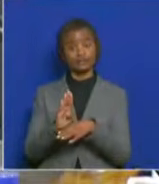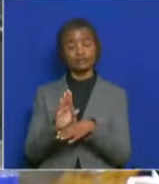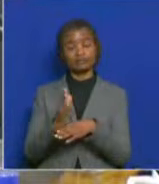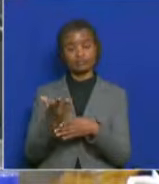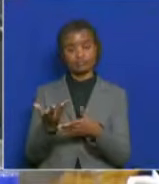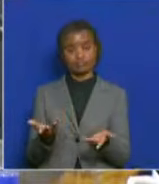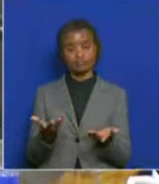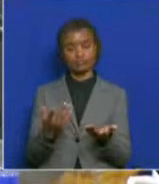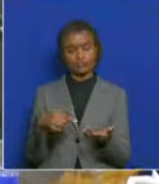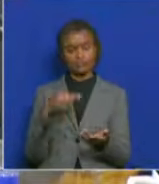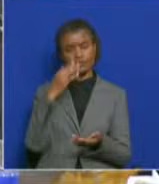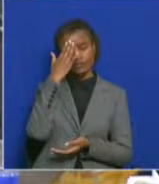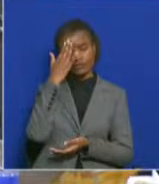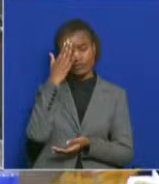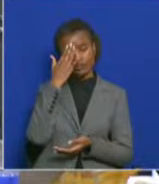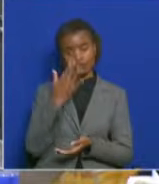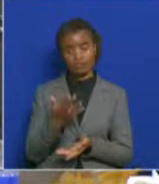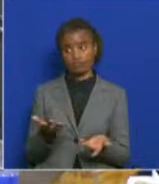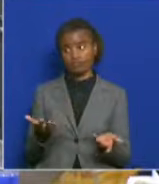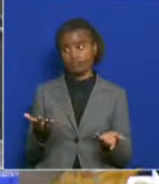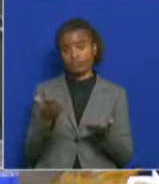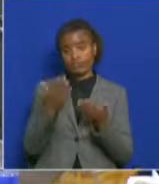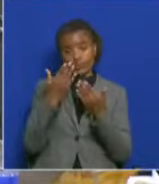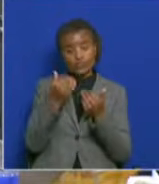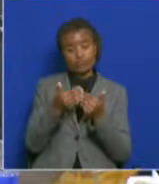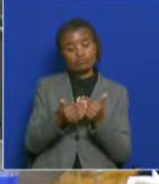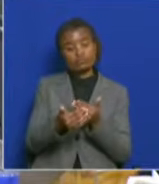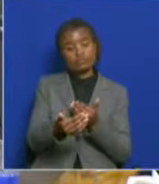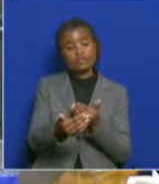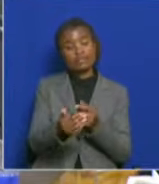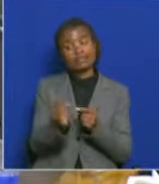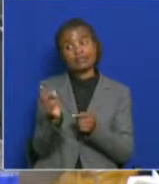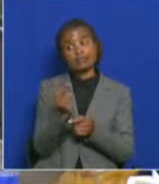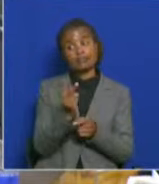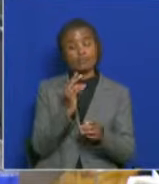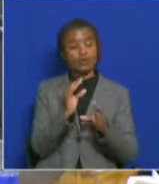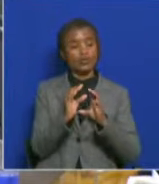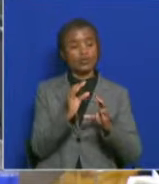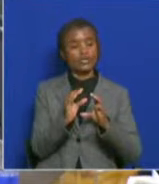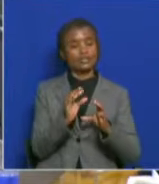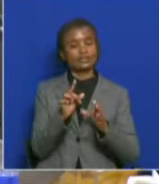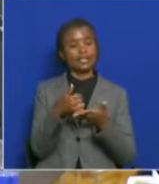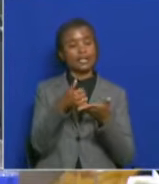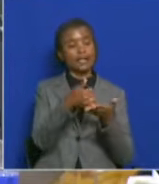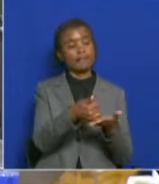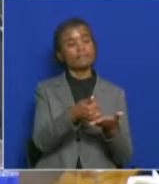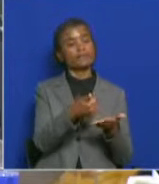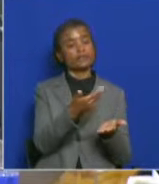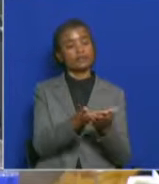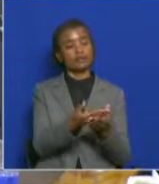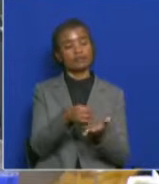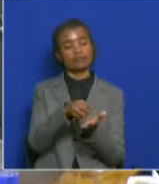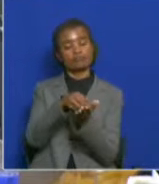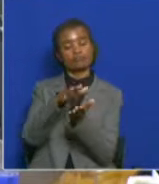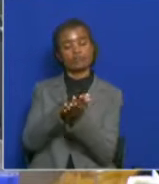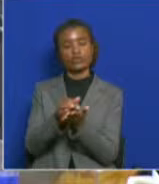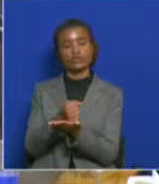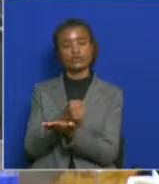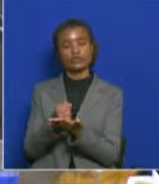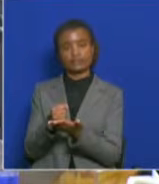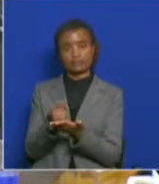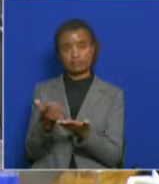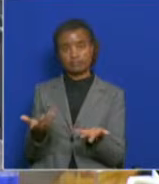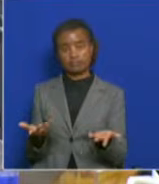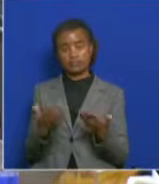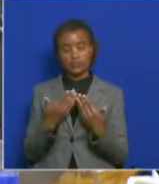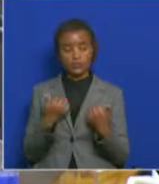what further communication took place to assist Mr. Sayed to get onto the central supplier database. But that takes place